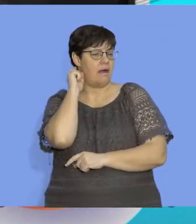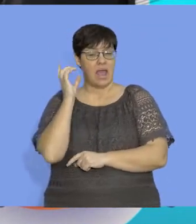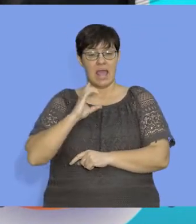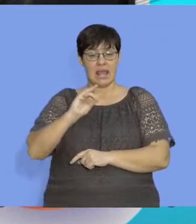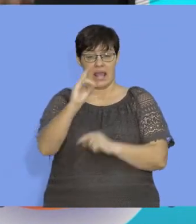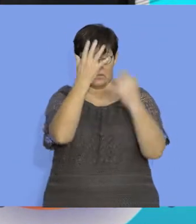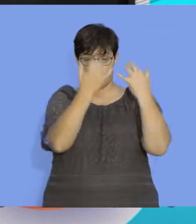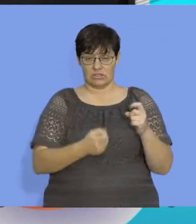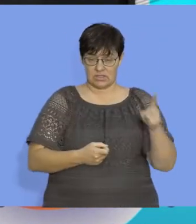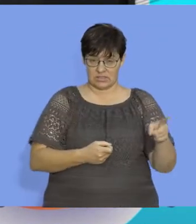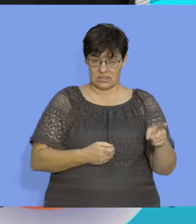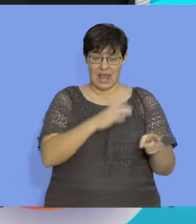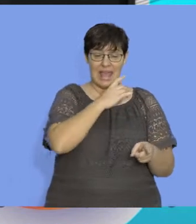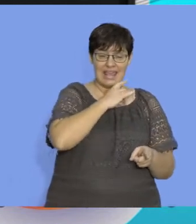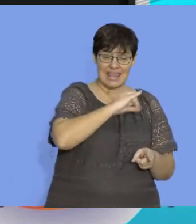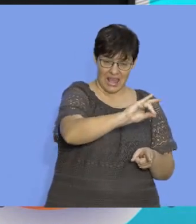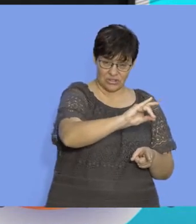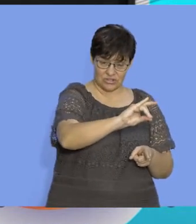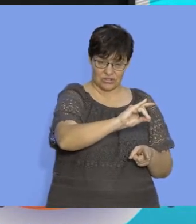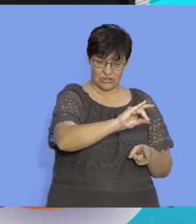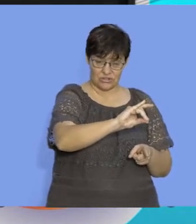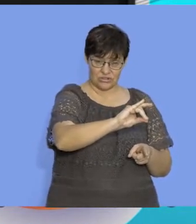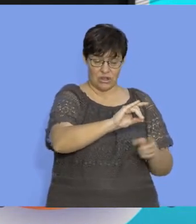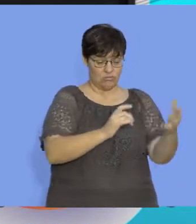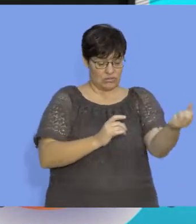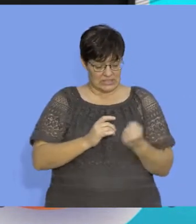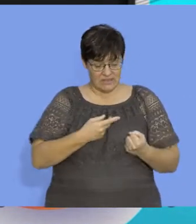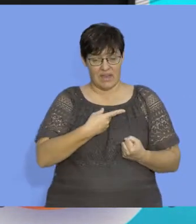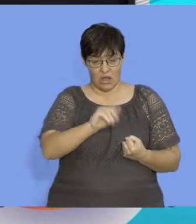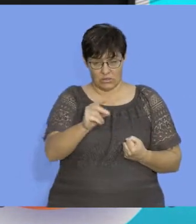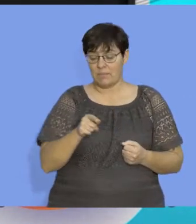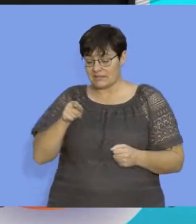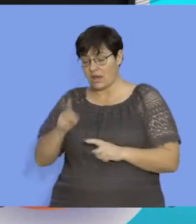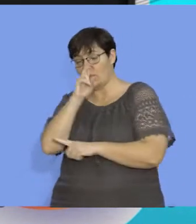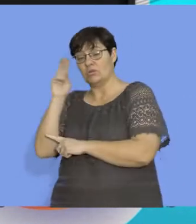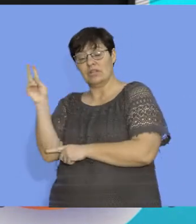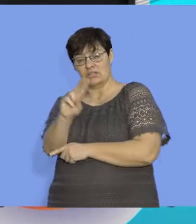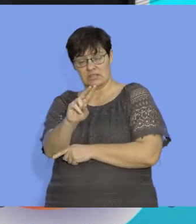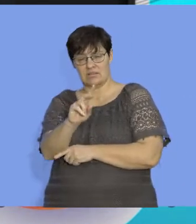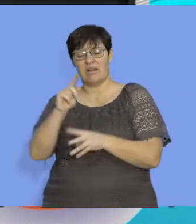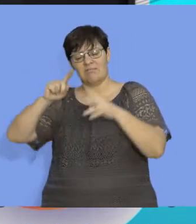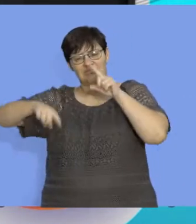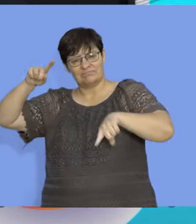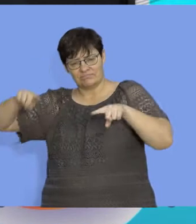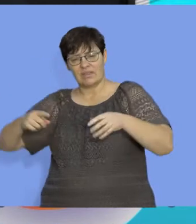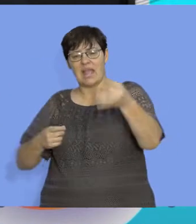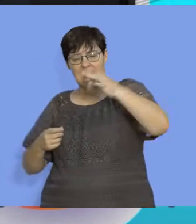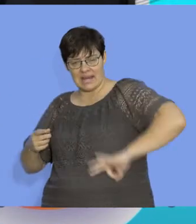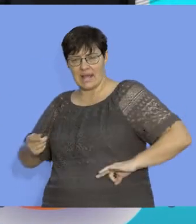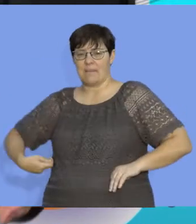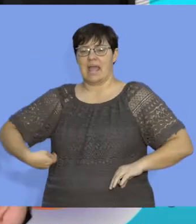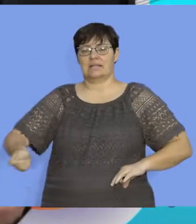with the cash items, whereas my projected income statement deals with all incomes and expenses for